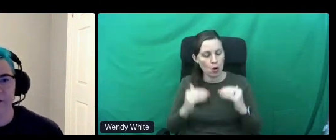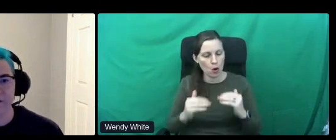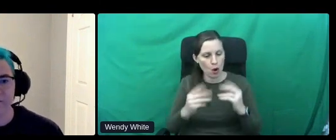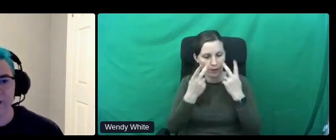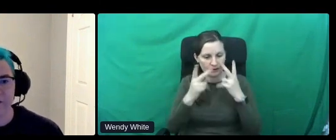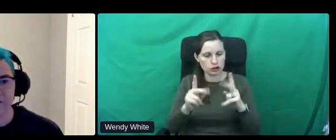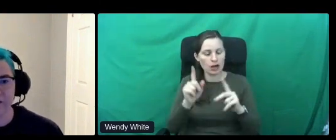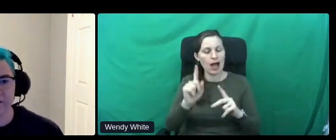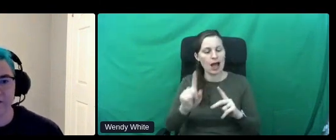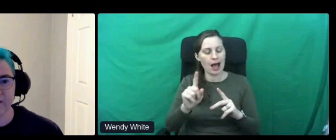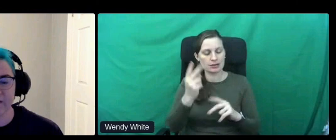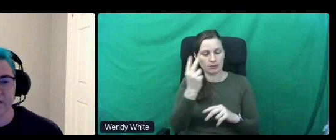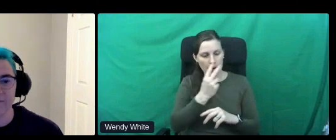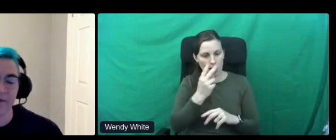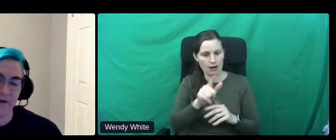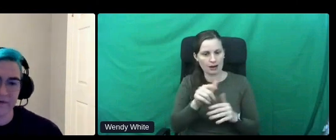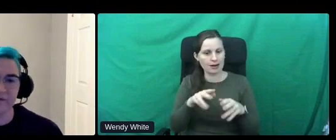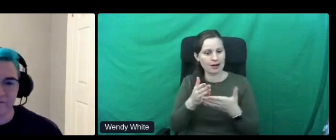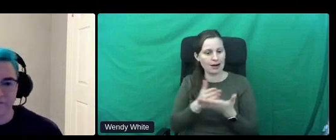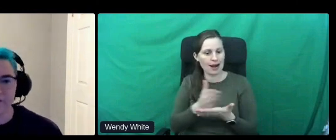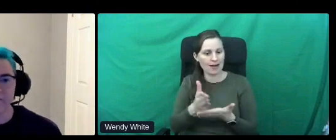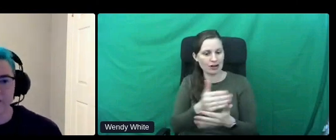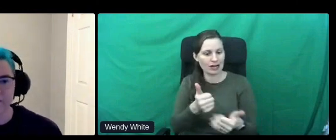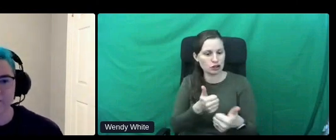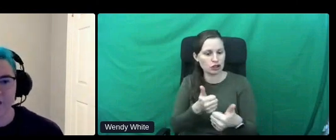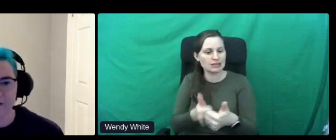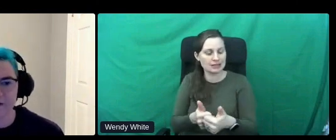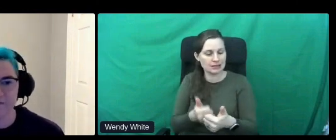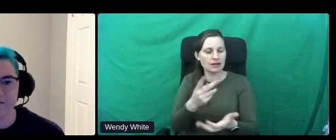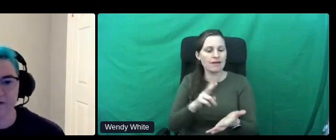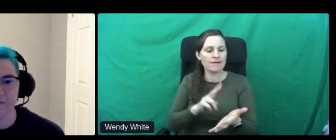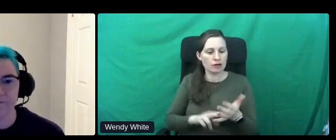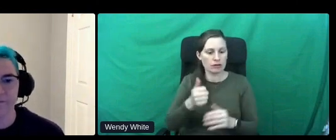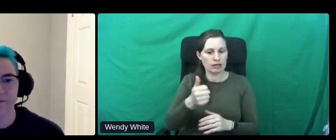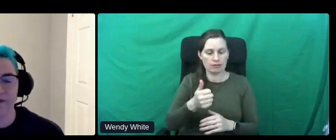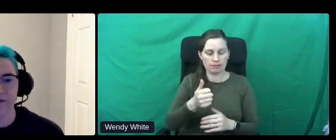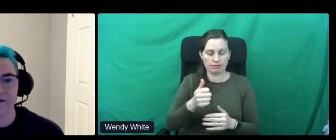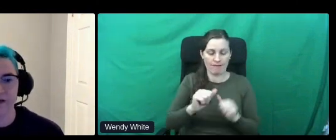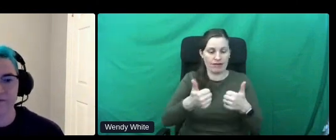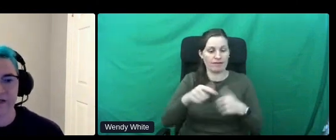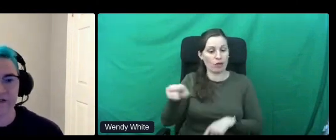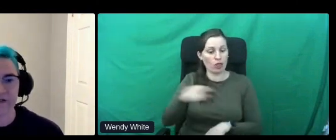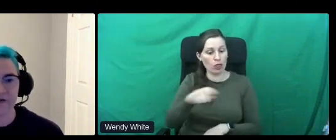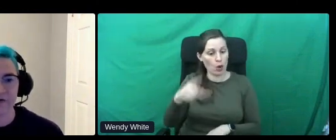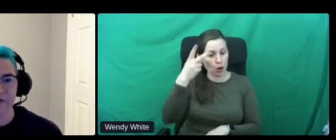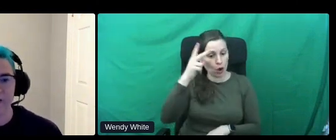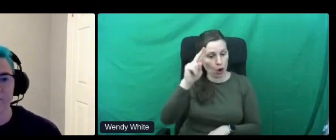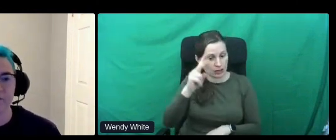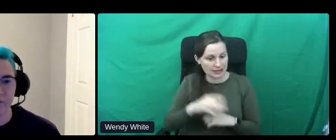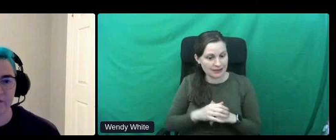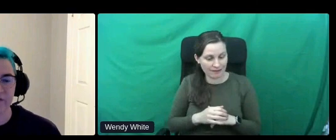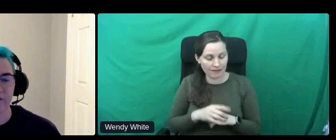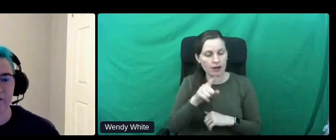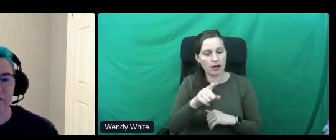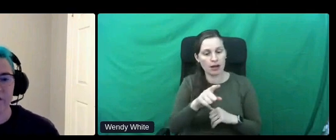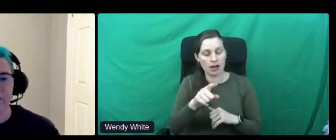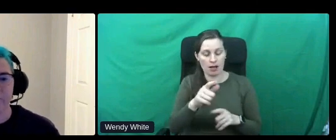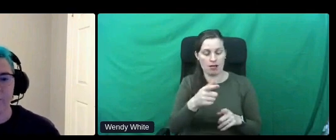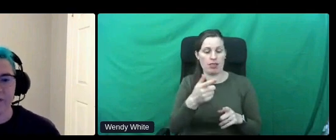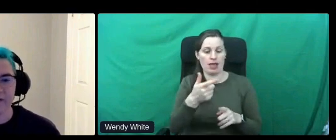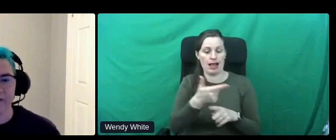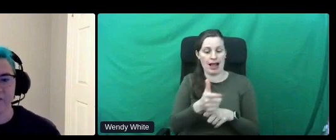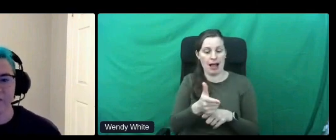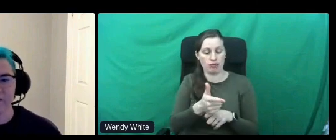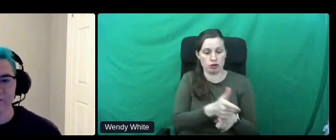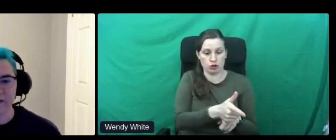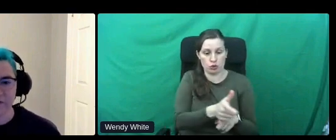players. Navigation assist is, and also very effective for cognitive, that navigation assist turns your camera towards the